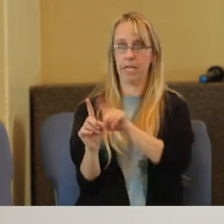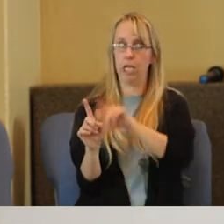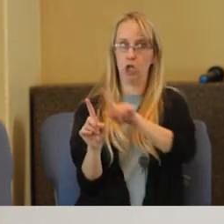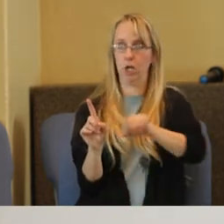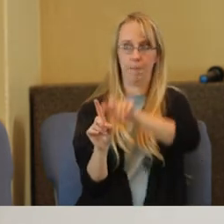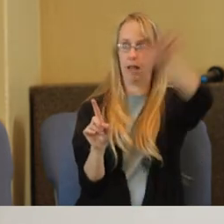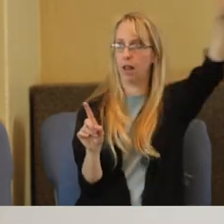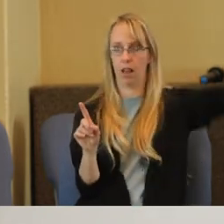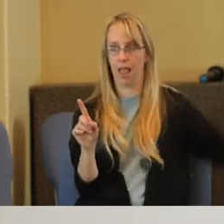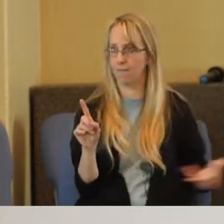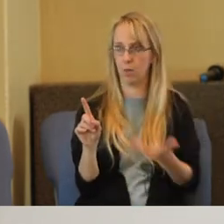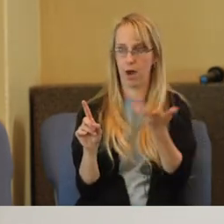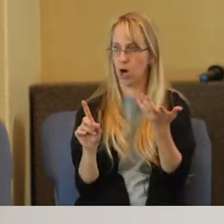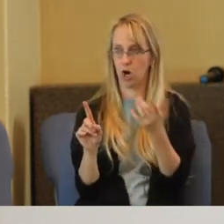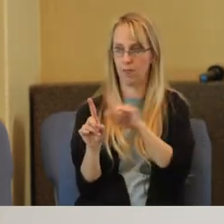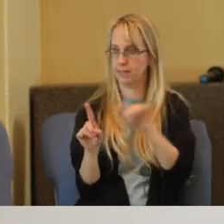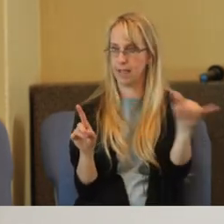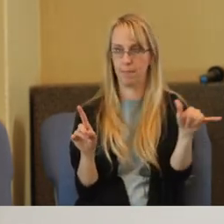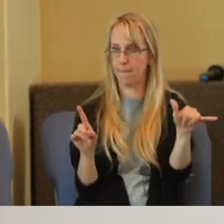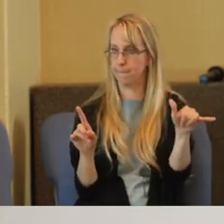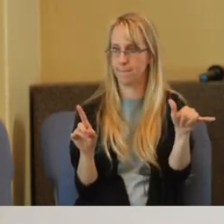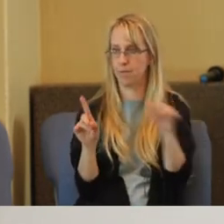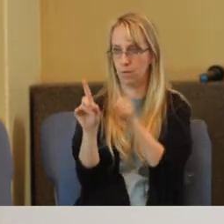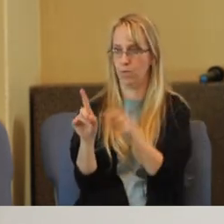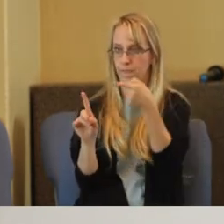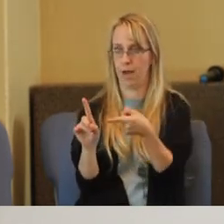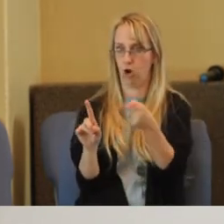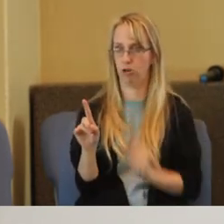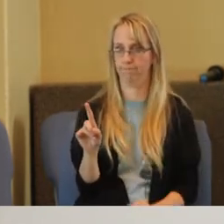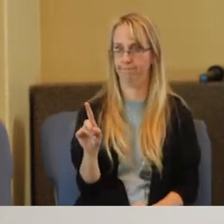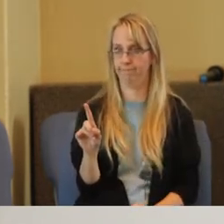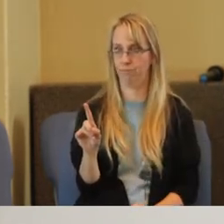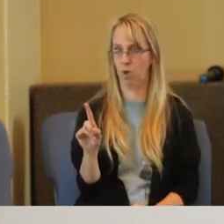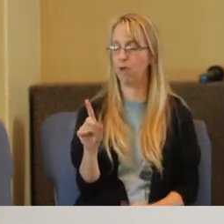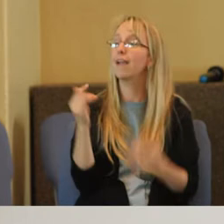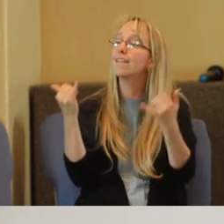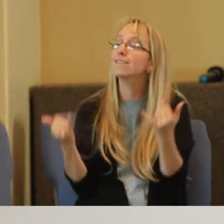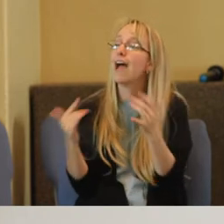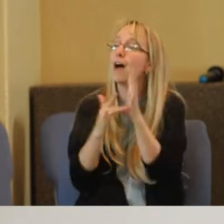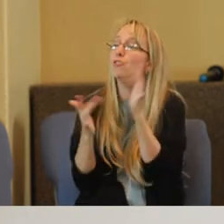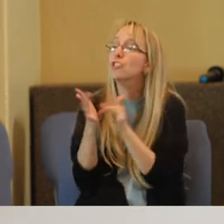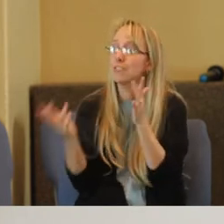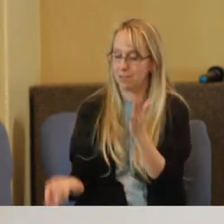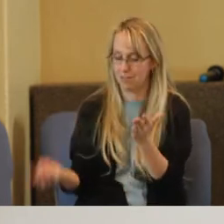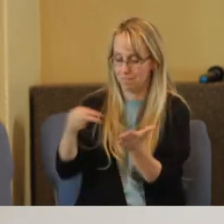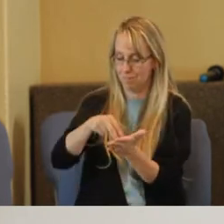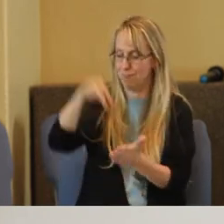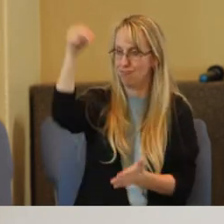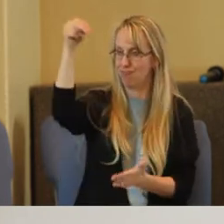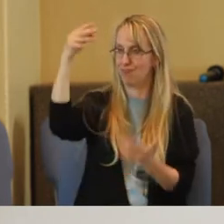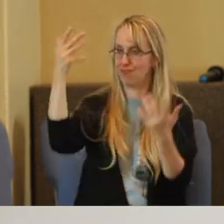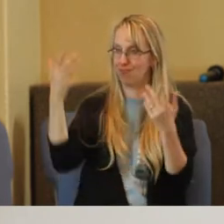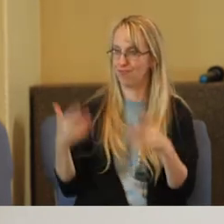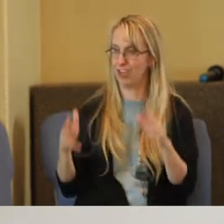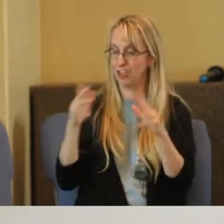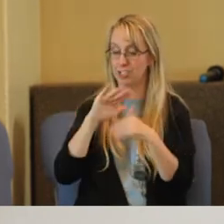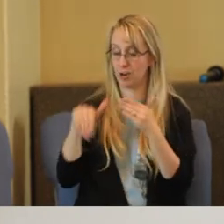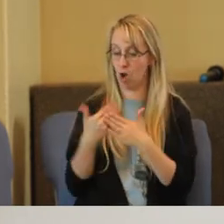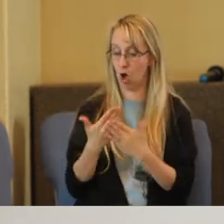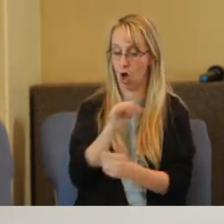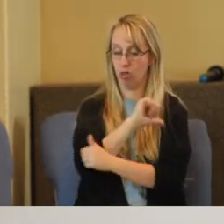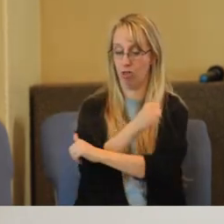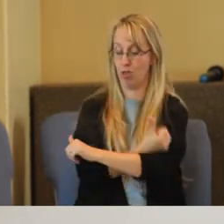everywhere at the same time. Pretty simple, right? Okay. Now Jesus has risen from the dead, and he says, all